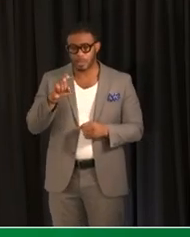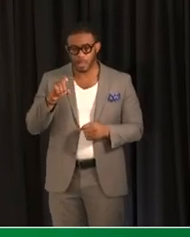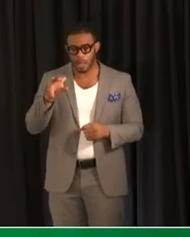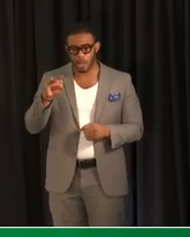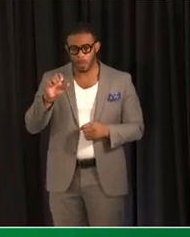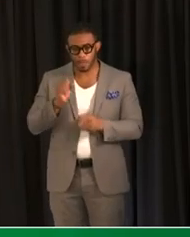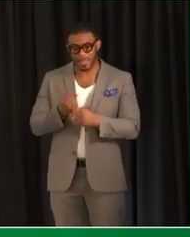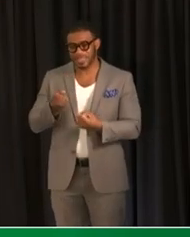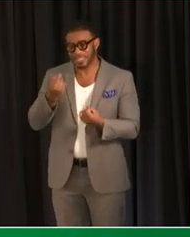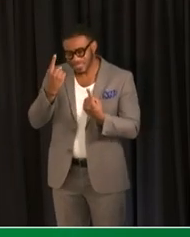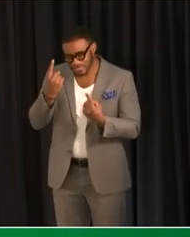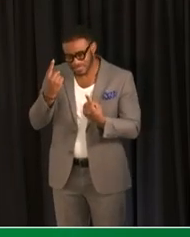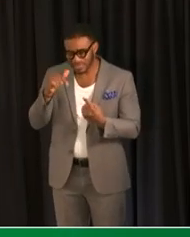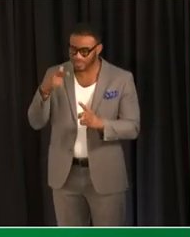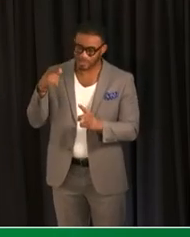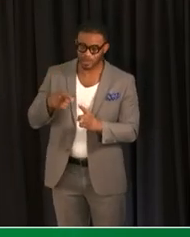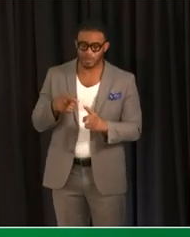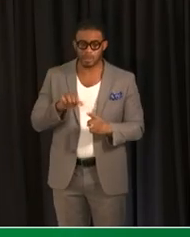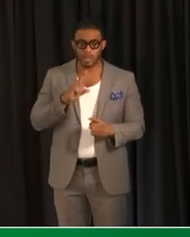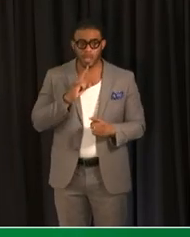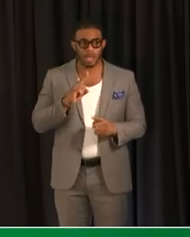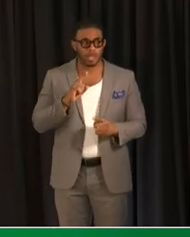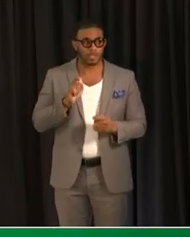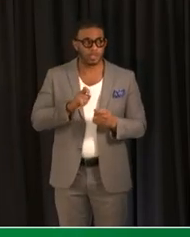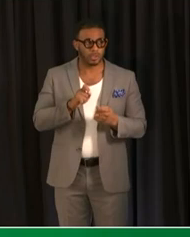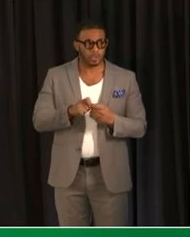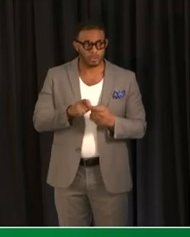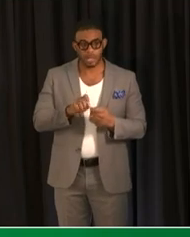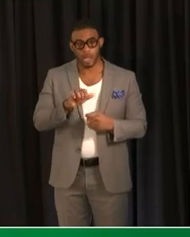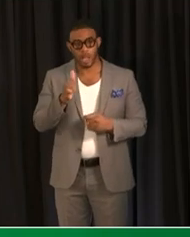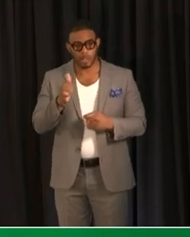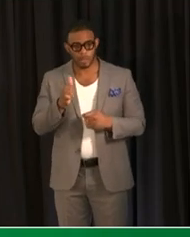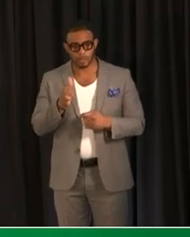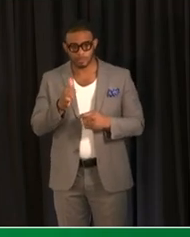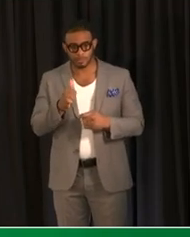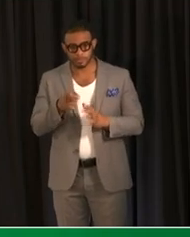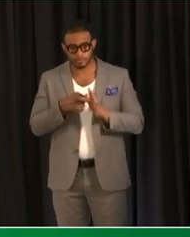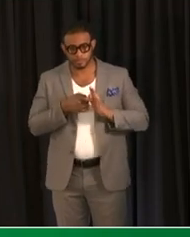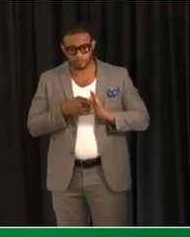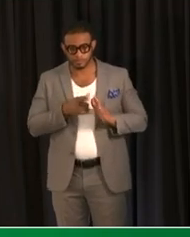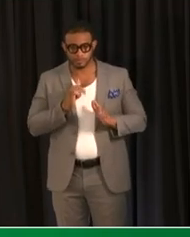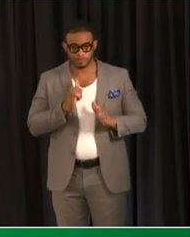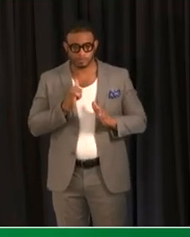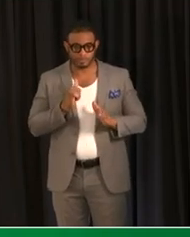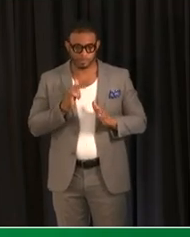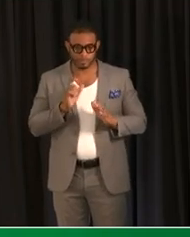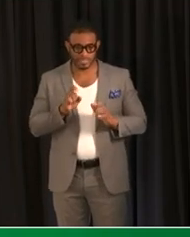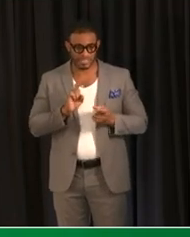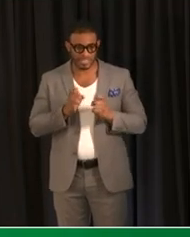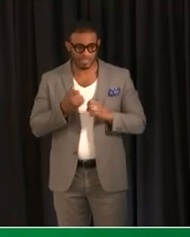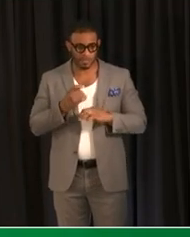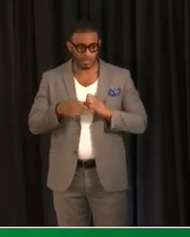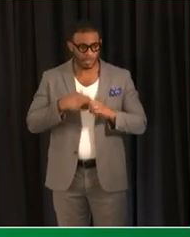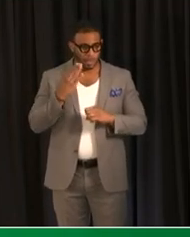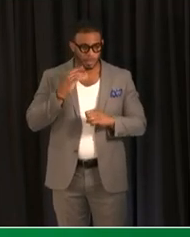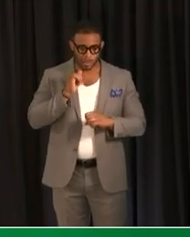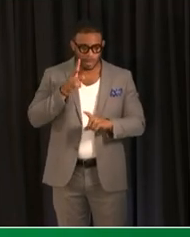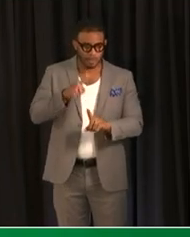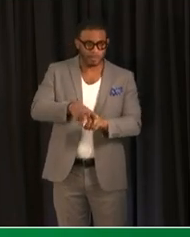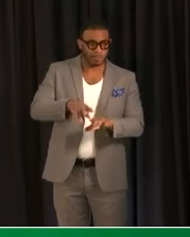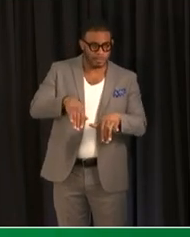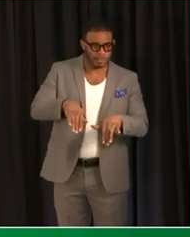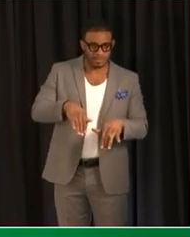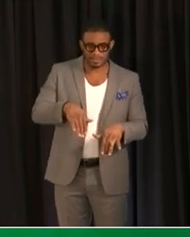tax code make sense. There are certain other provisions that may have made sense a few years ago that are